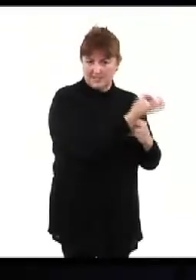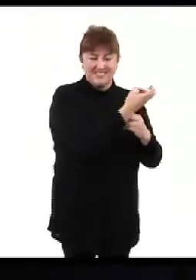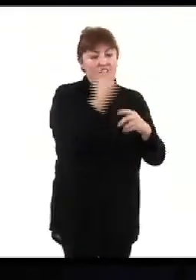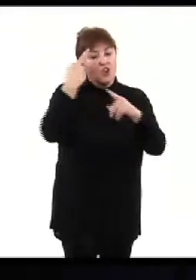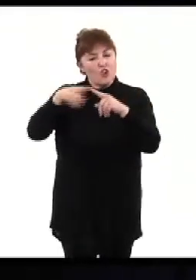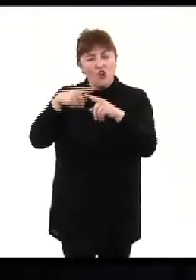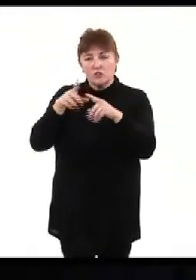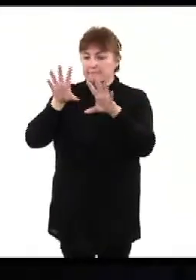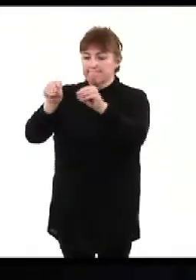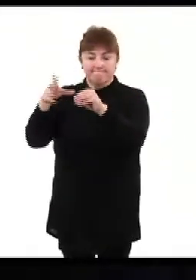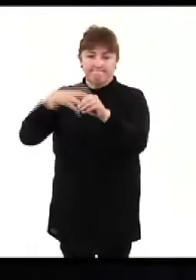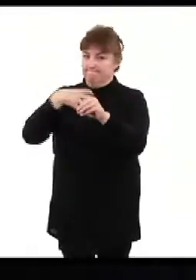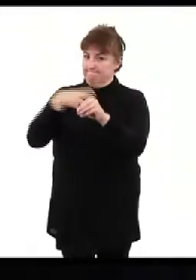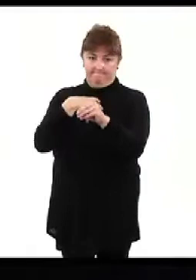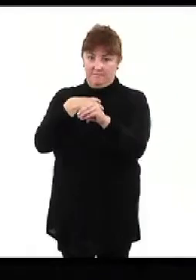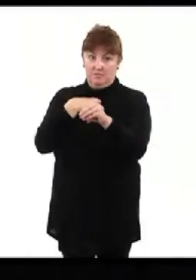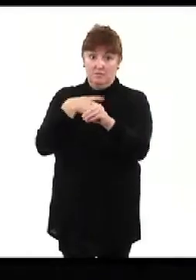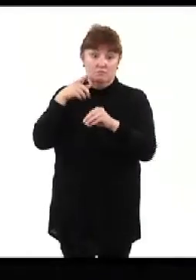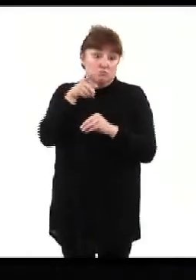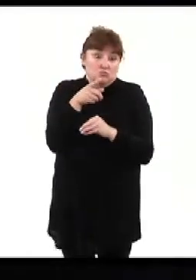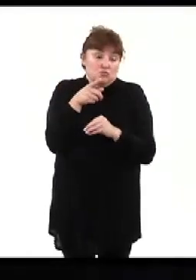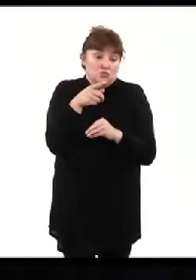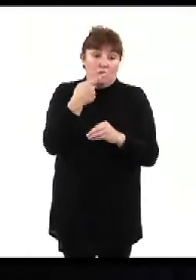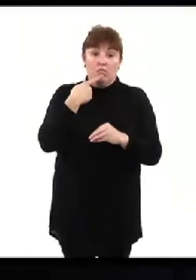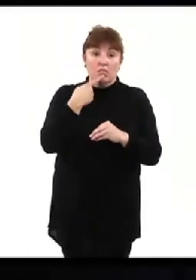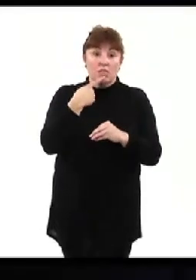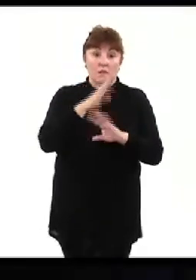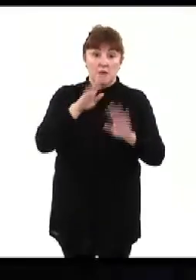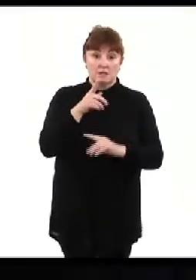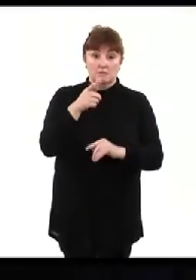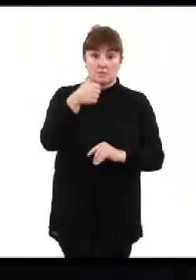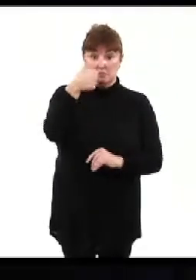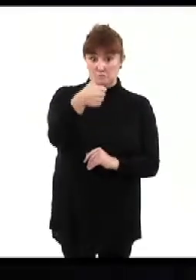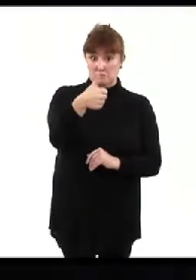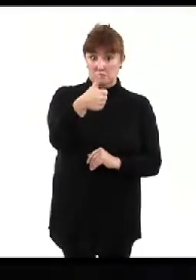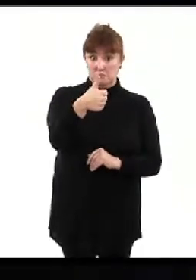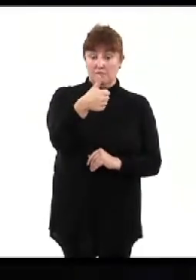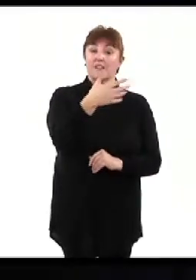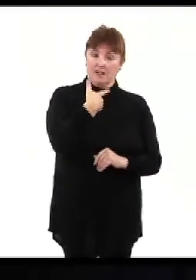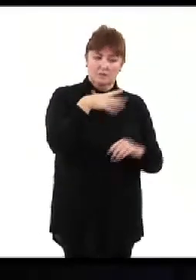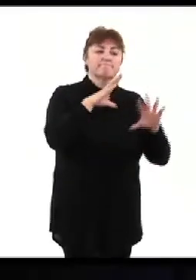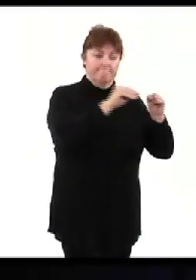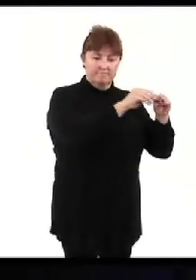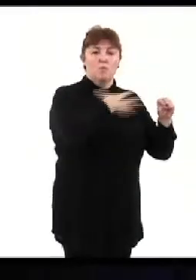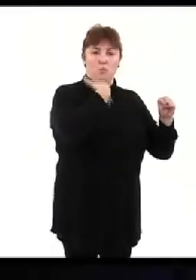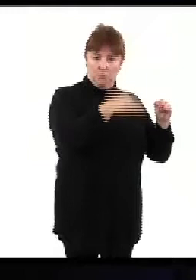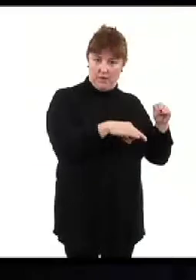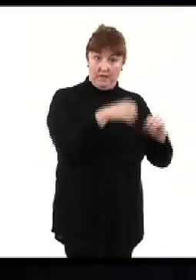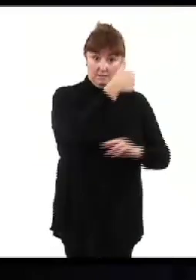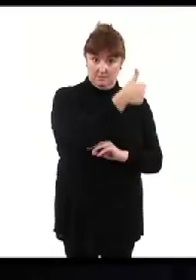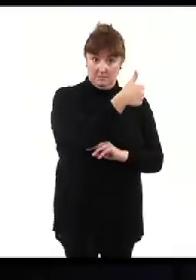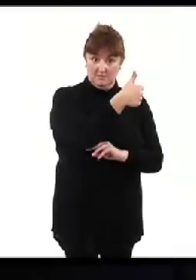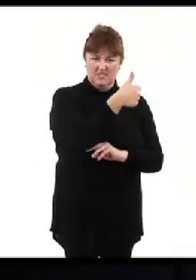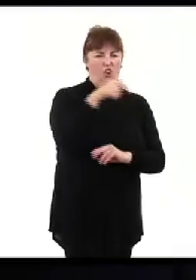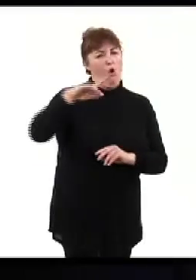hold and manipulate, and then every once in a while a non-holdable object, and you just indicated with a thumbs up that you could